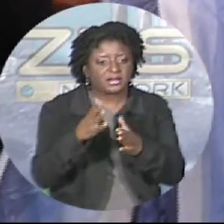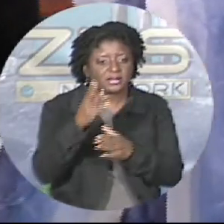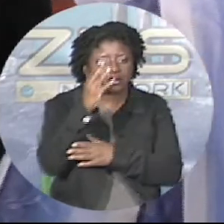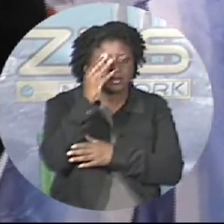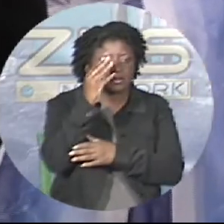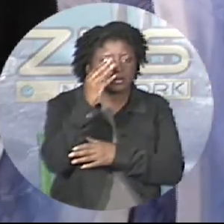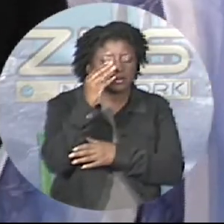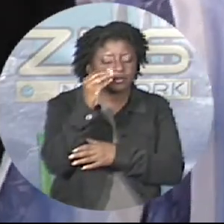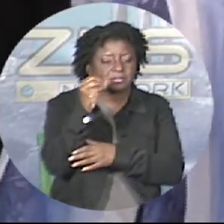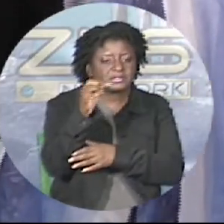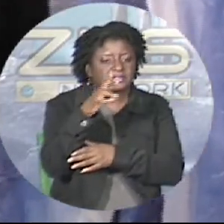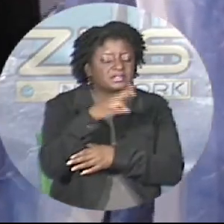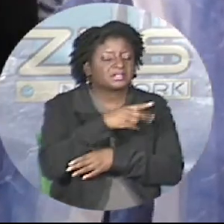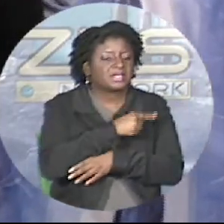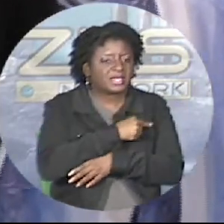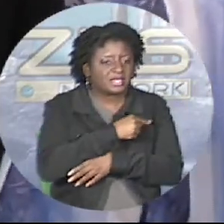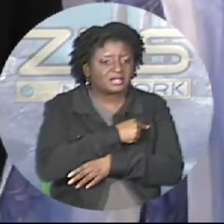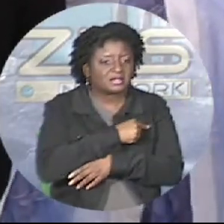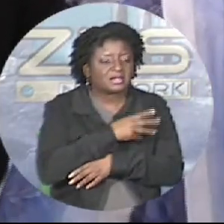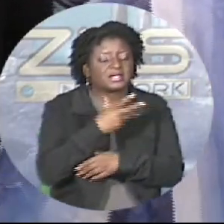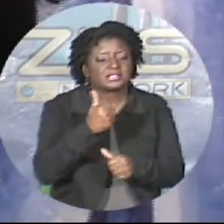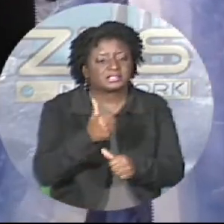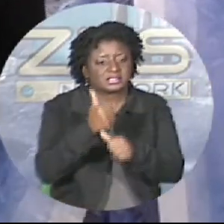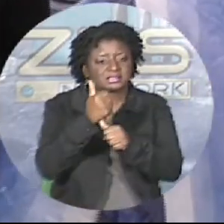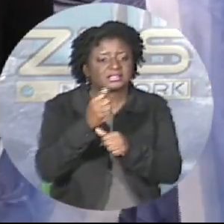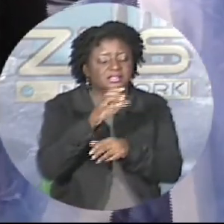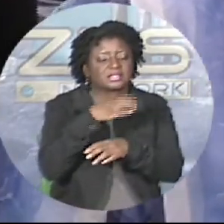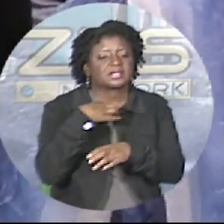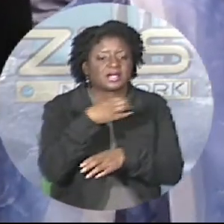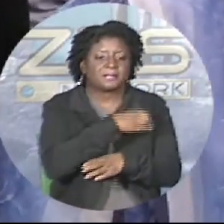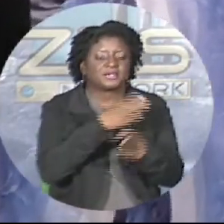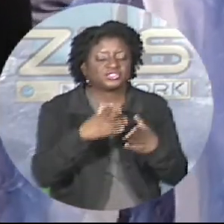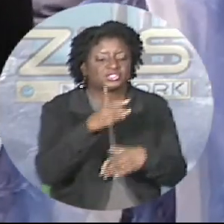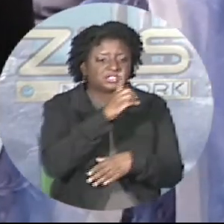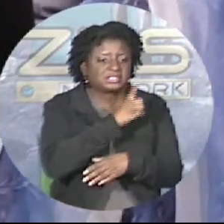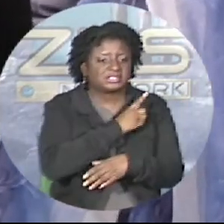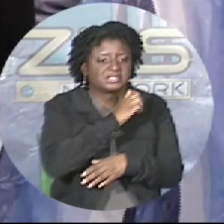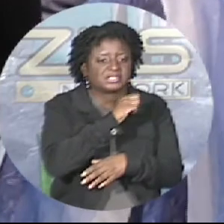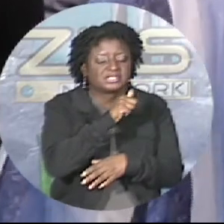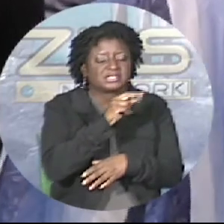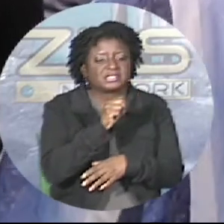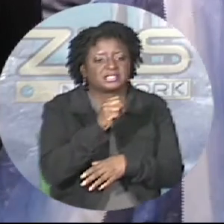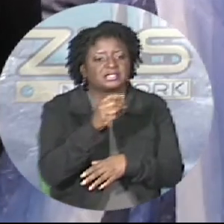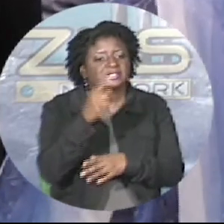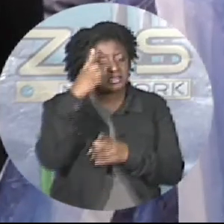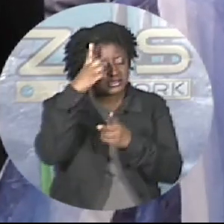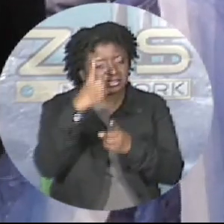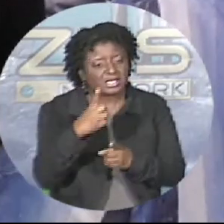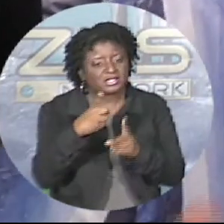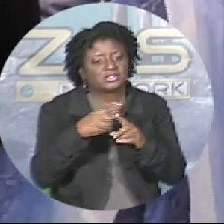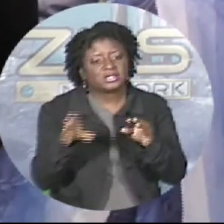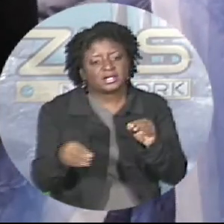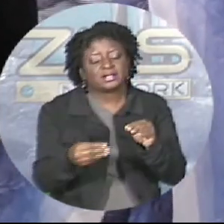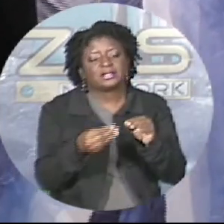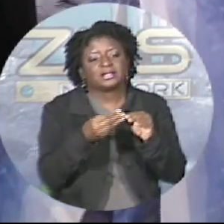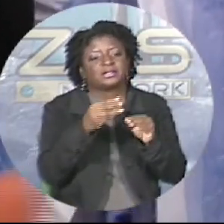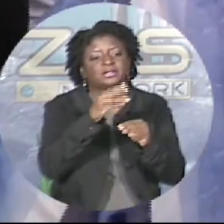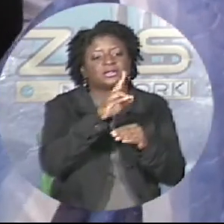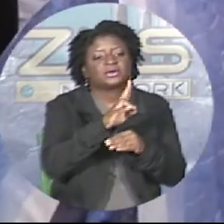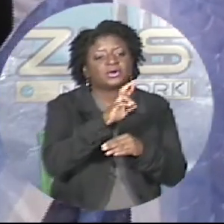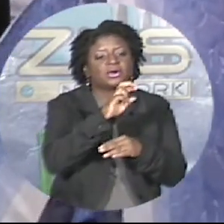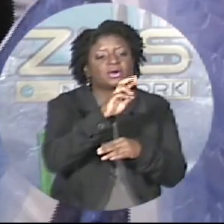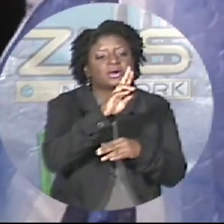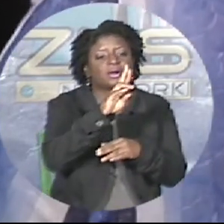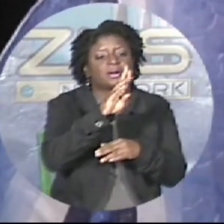Dean, determined that we should integrate urban renewal into this process. And because urban renewal is only in, I